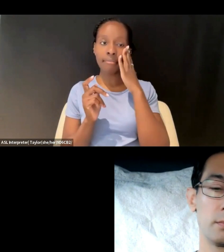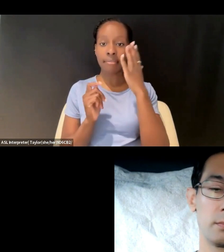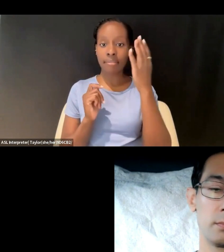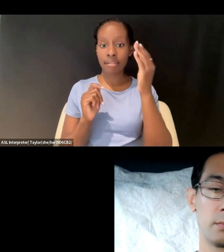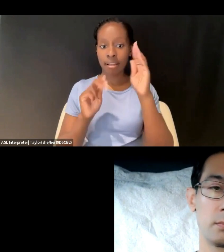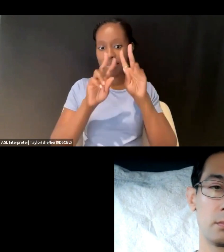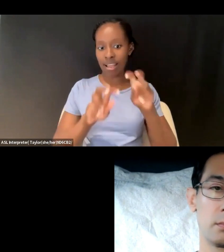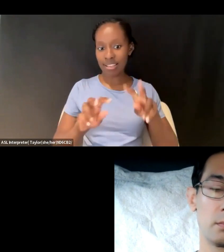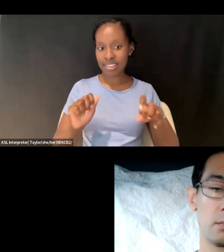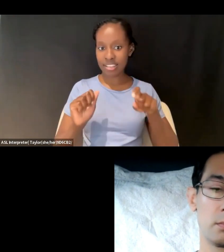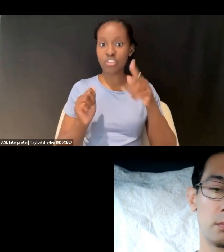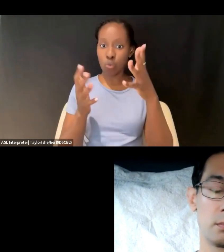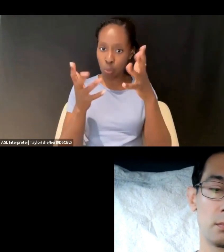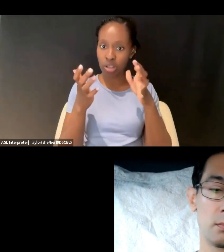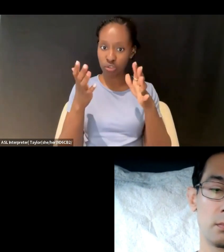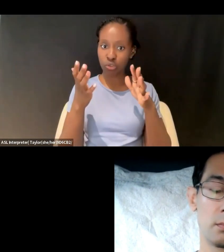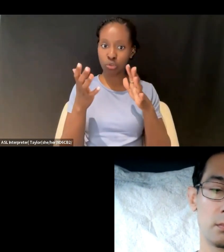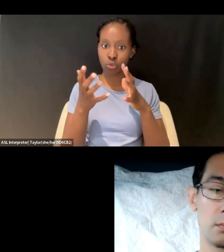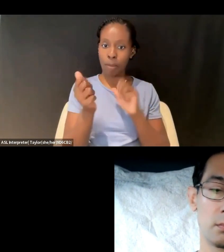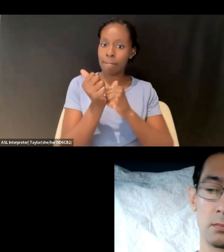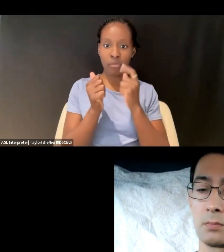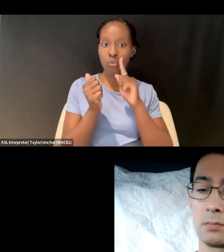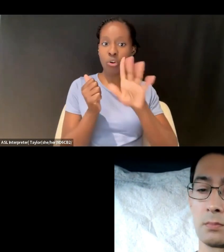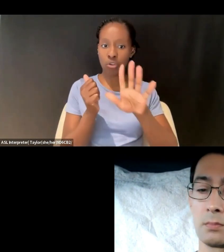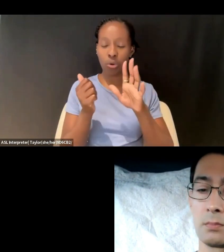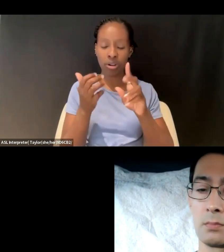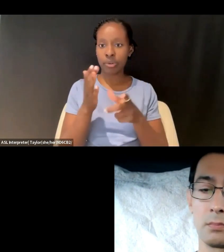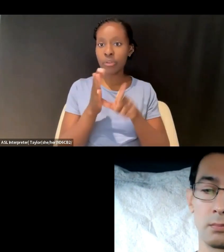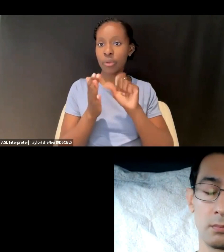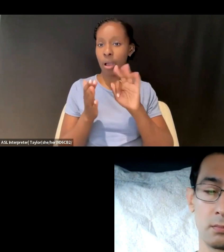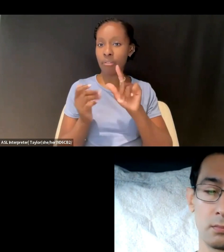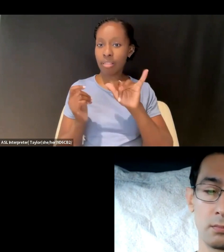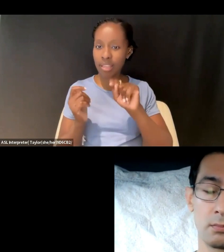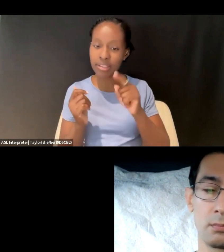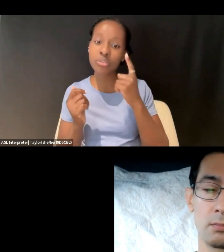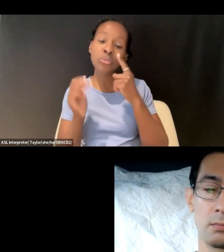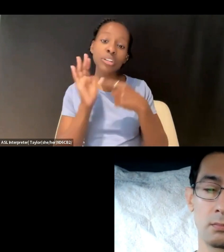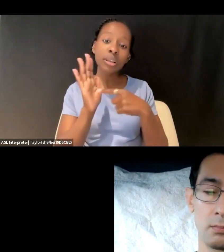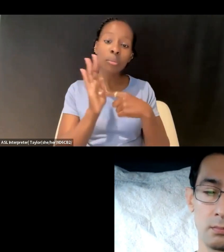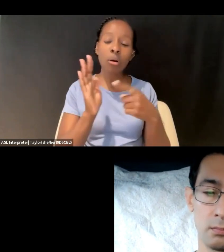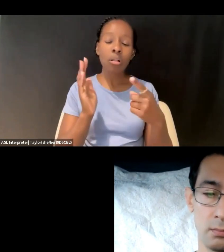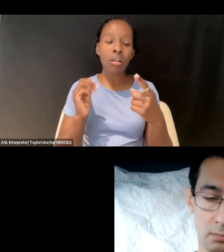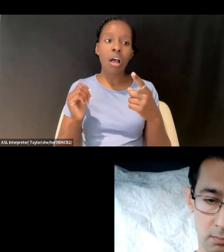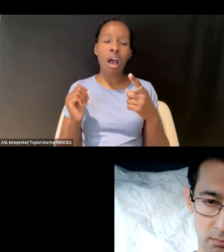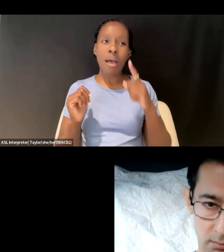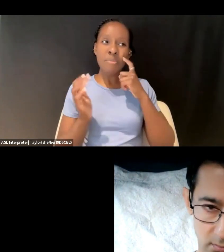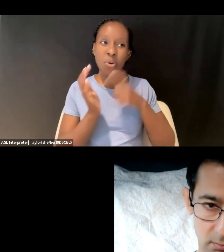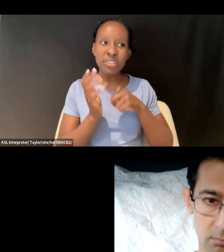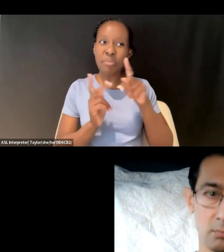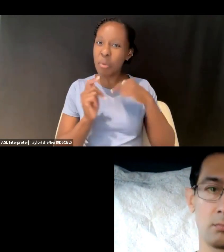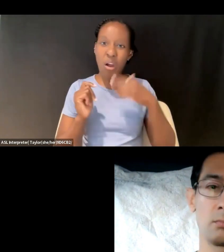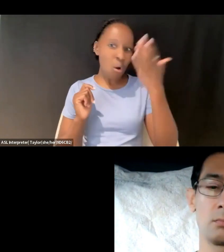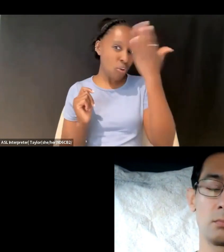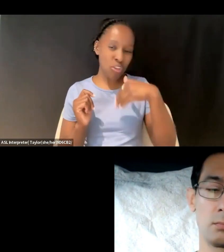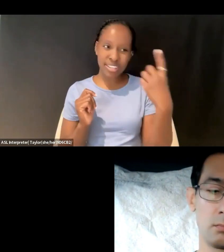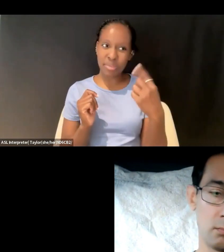of the literature, right? So suppose your review of the literature is that, boy, everybody is overlooking something that's really important, and you have a good argument